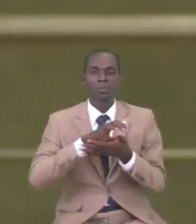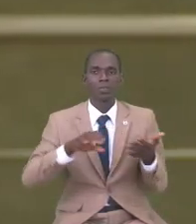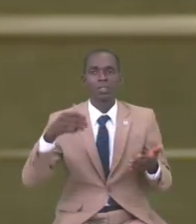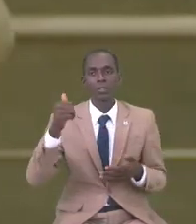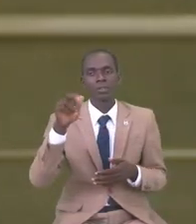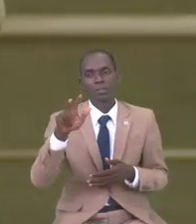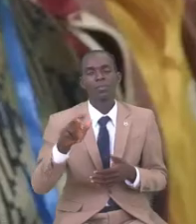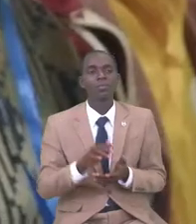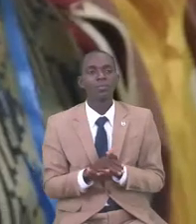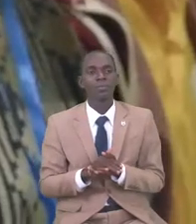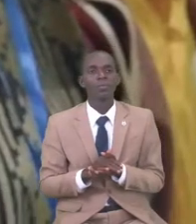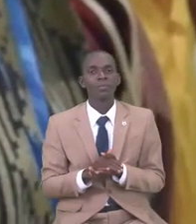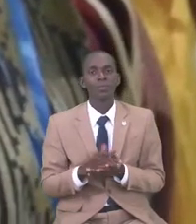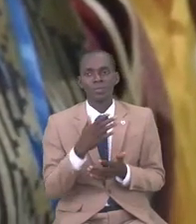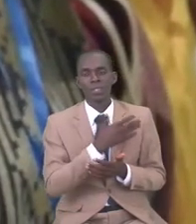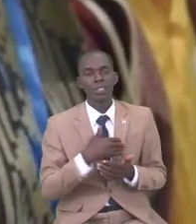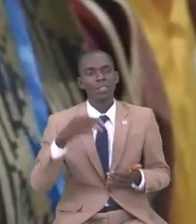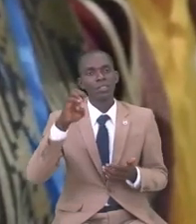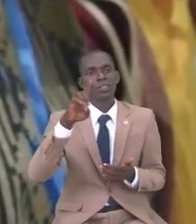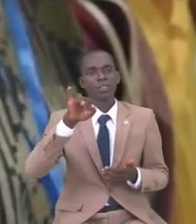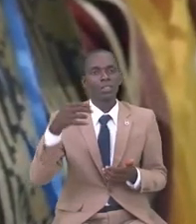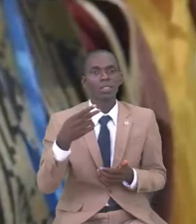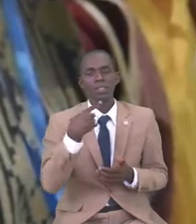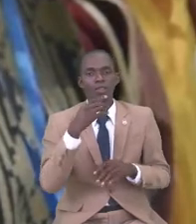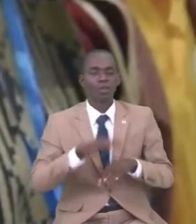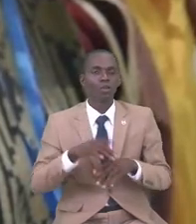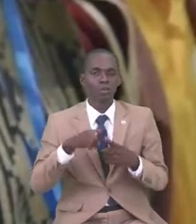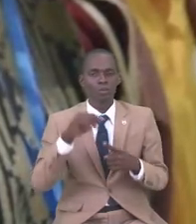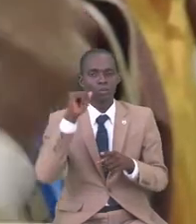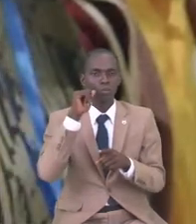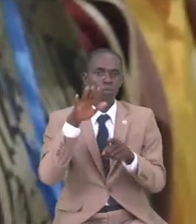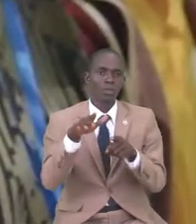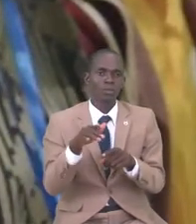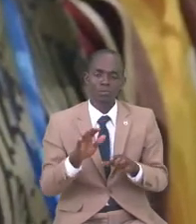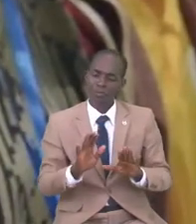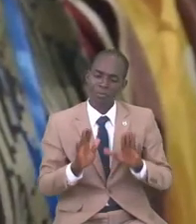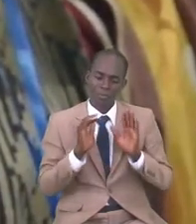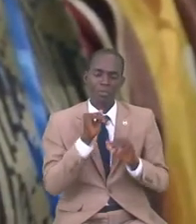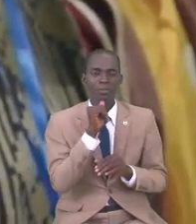it says, and Elijah said unto her, fear not.